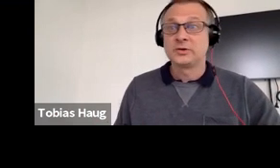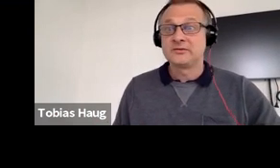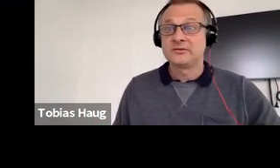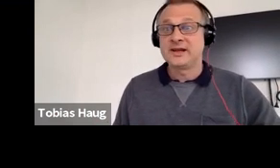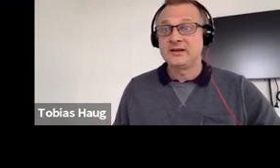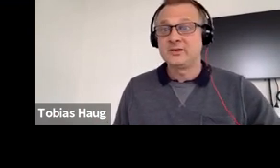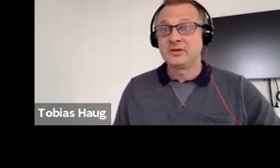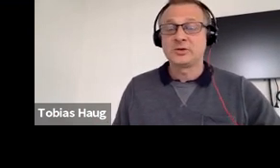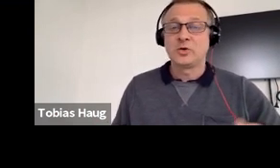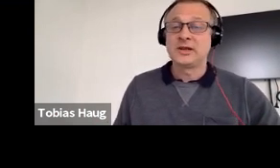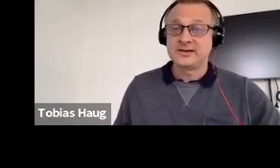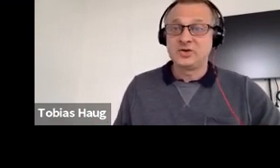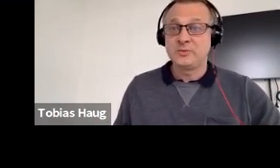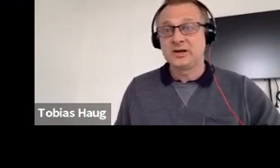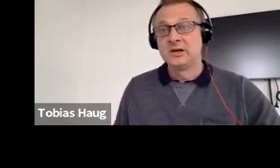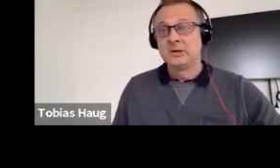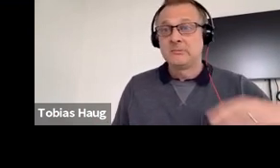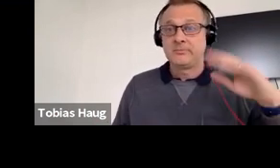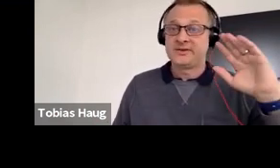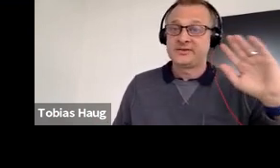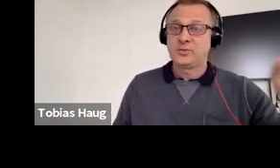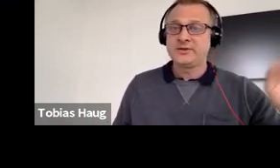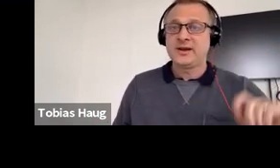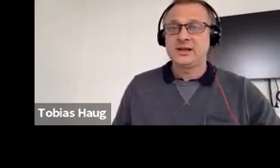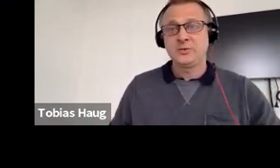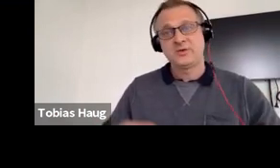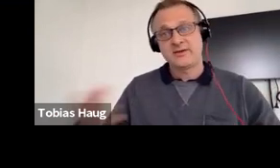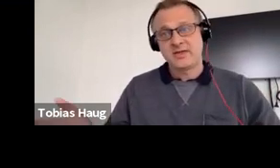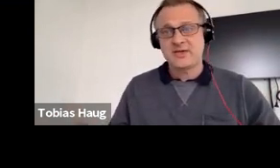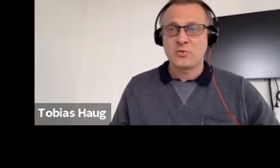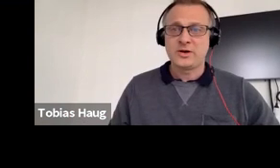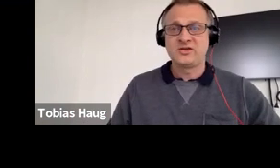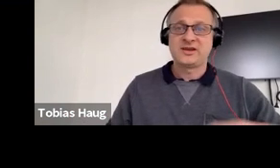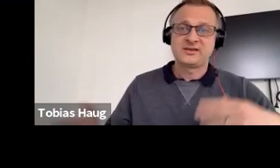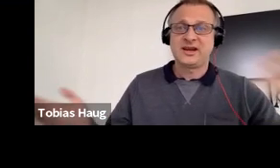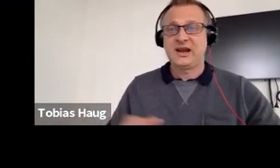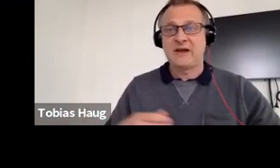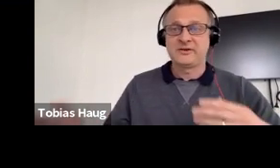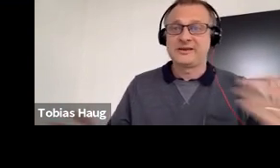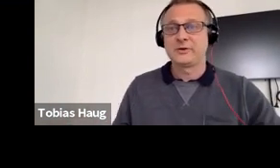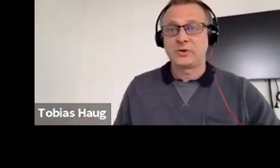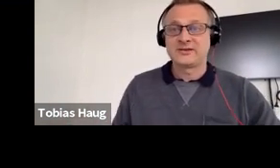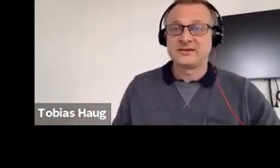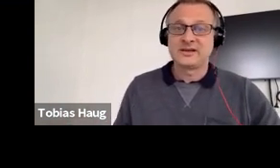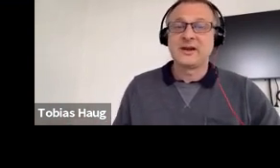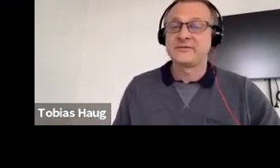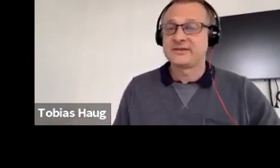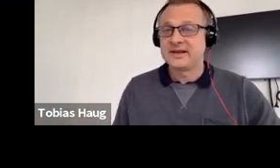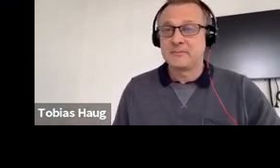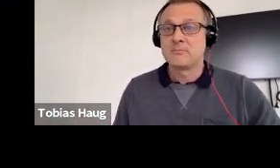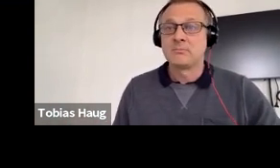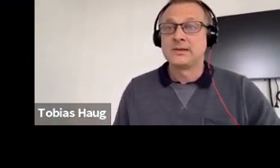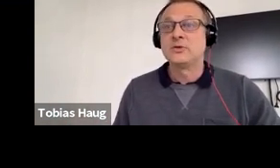not only assuming there's this one sign language and there's another one and just take everything for granted that we have